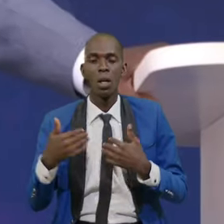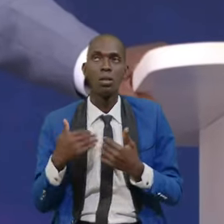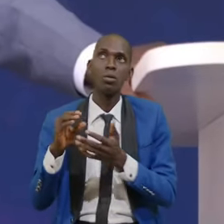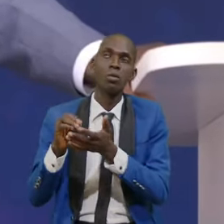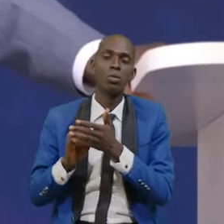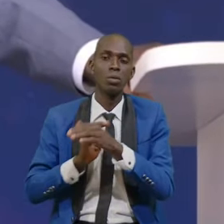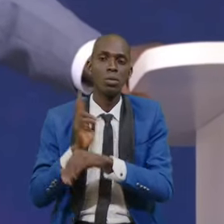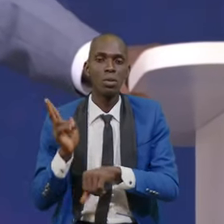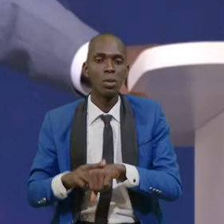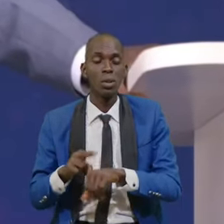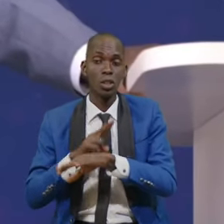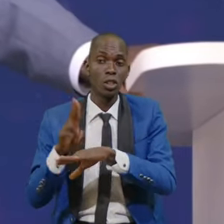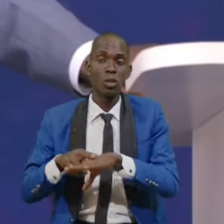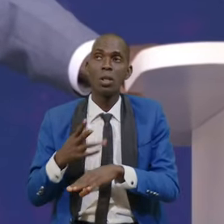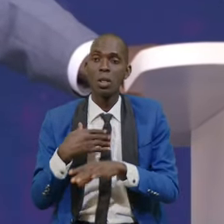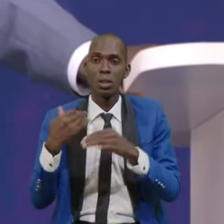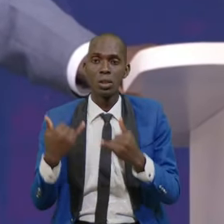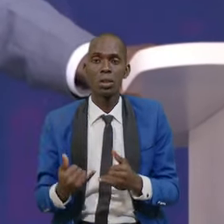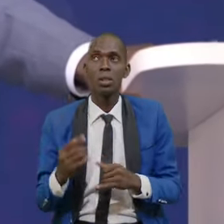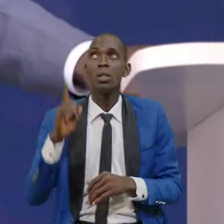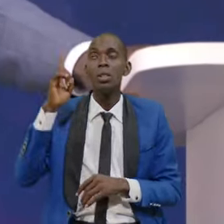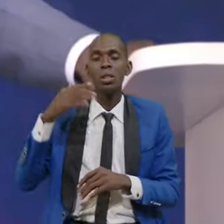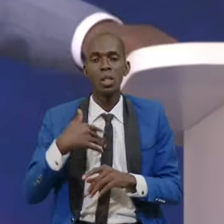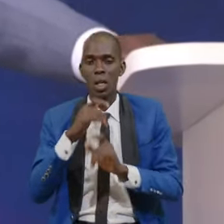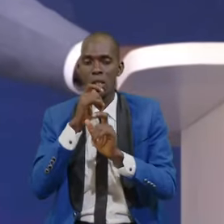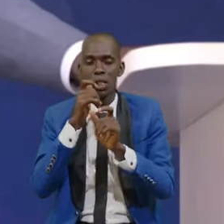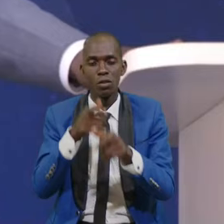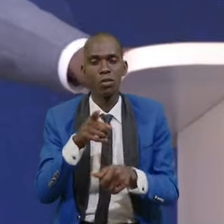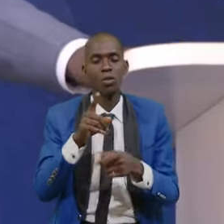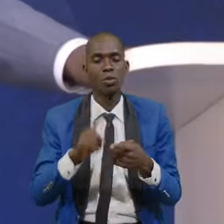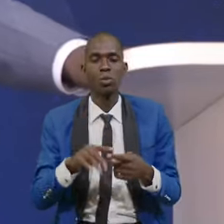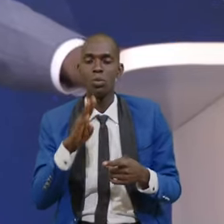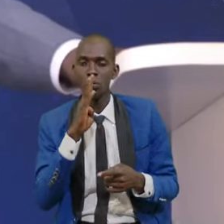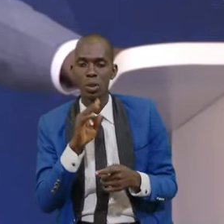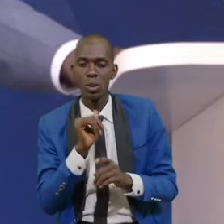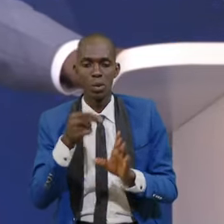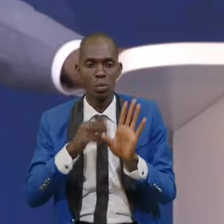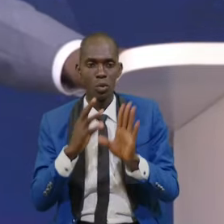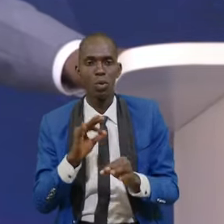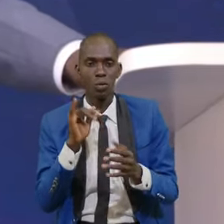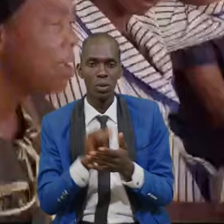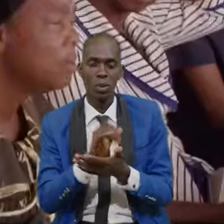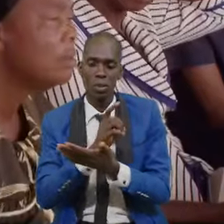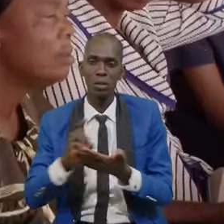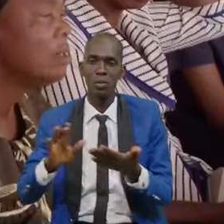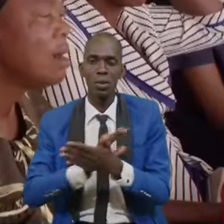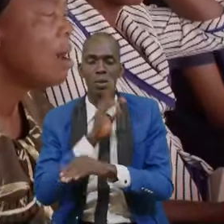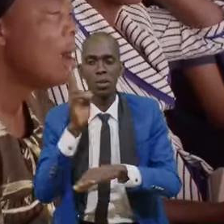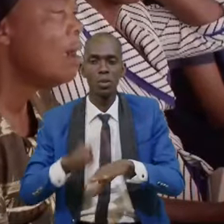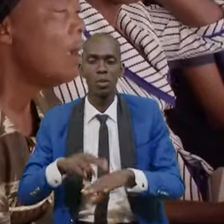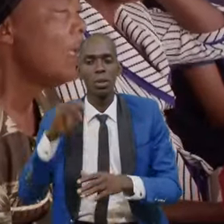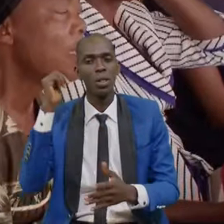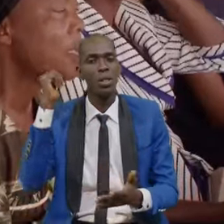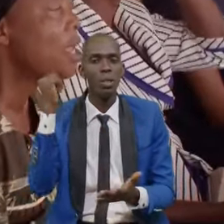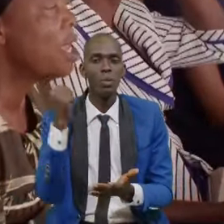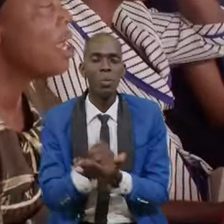has given you to be a partaker of that divine nature. Amen. Somebody shout